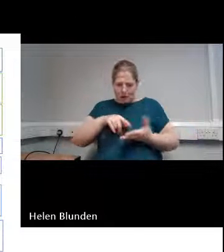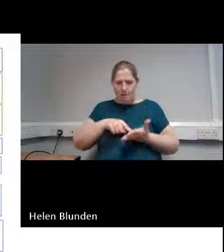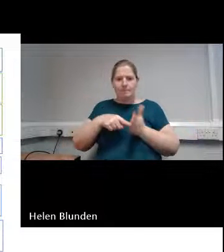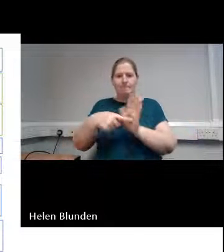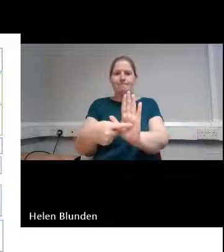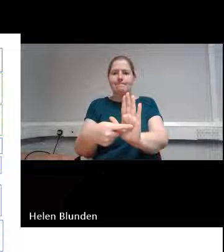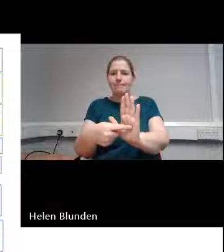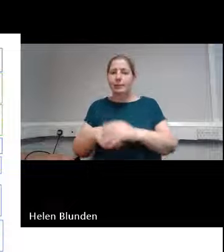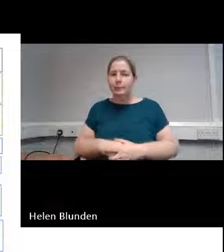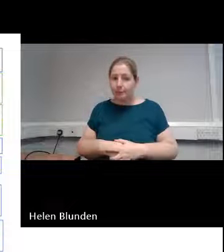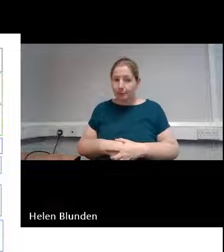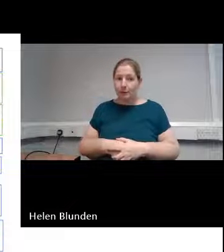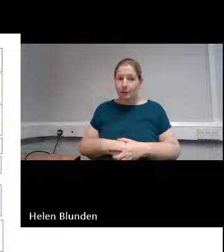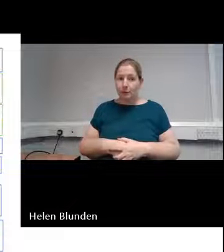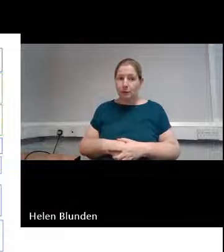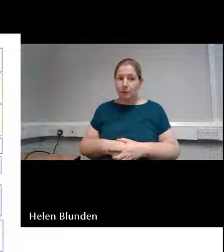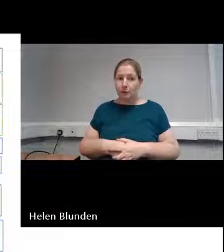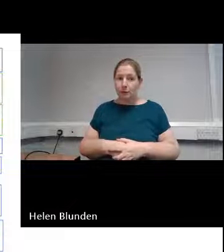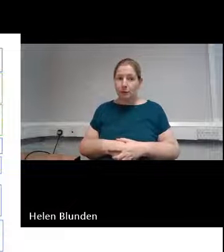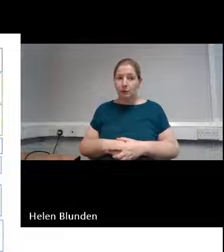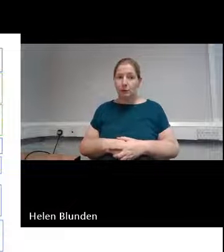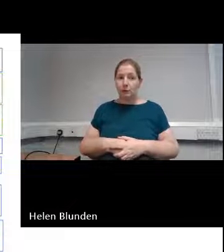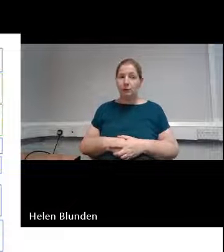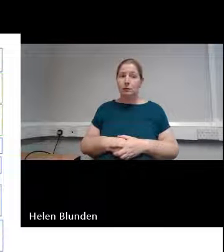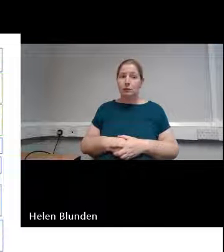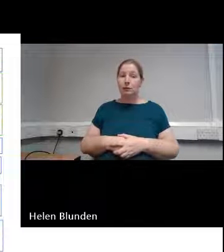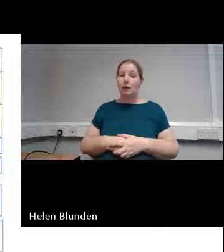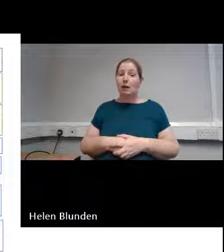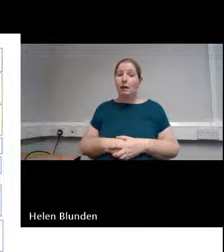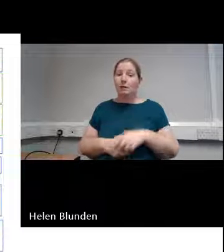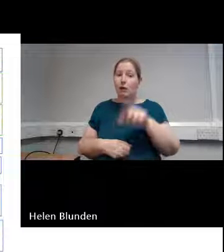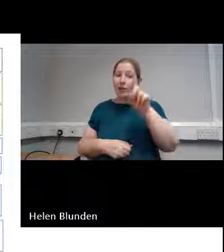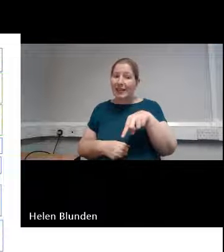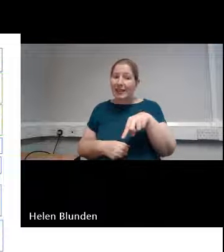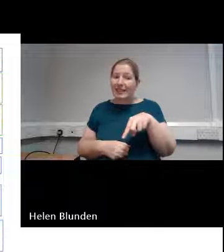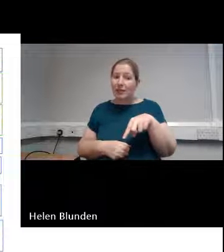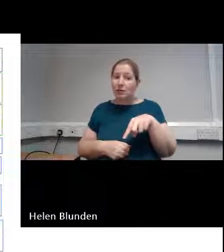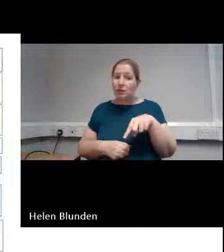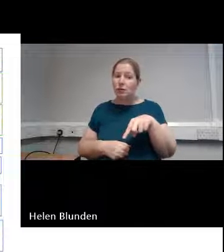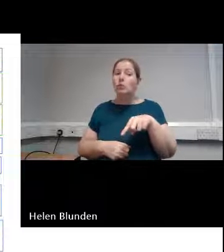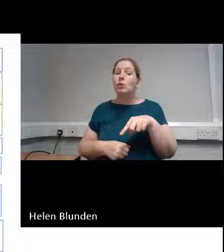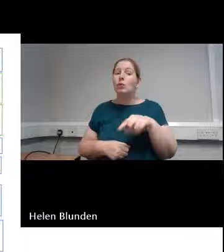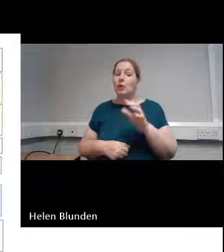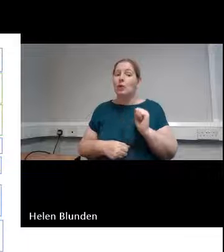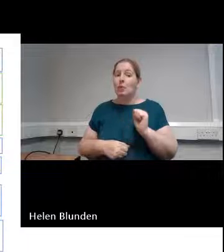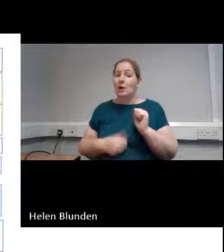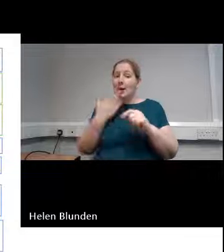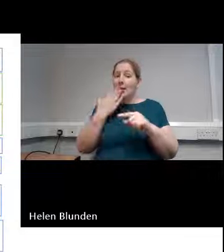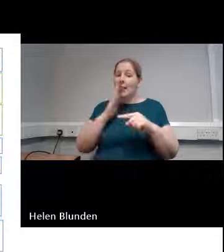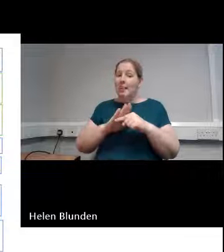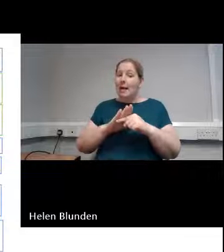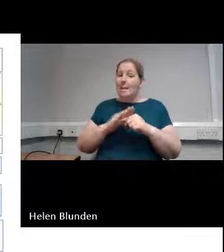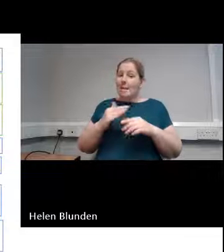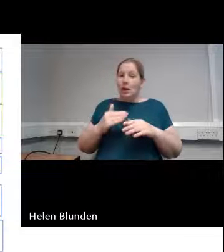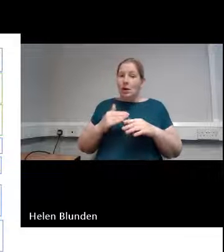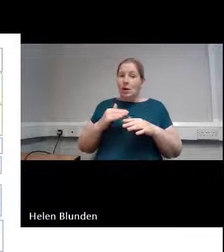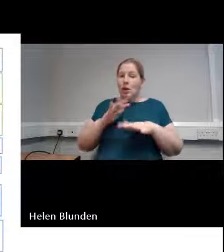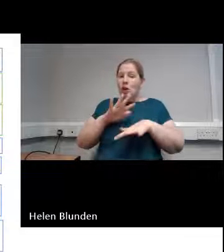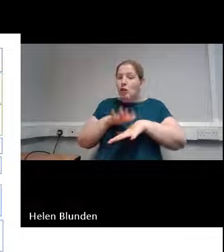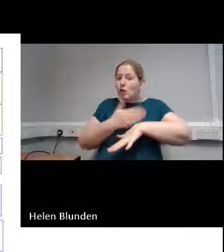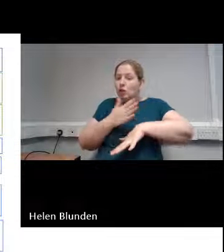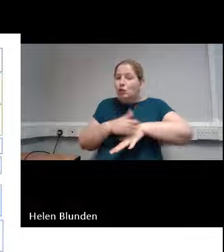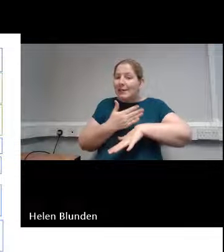the 2 working groups. So on this driver diagram, we tend to categorise our work plans. So the green areas are